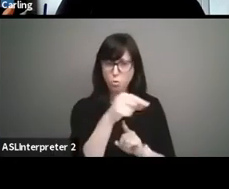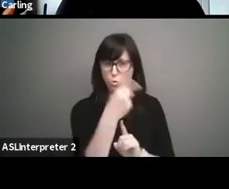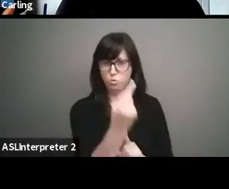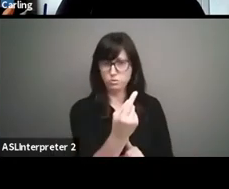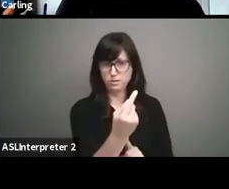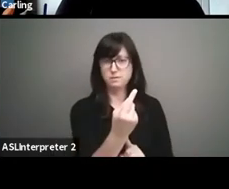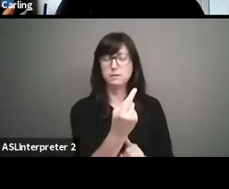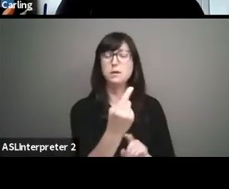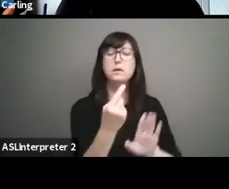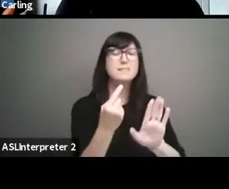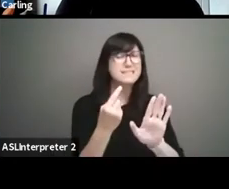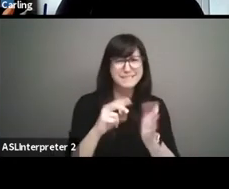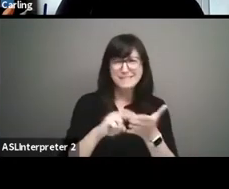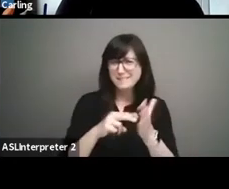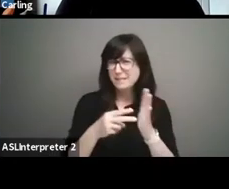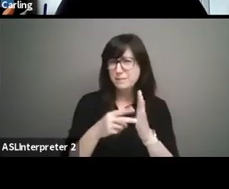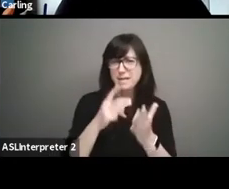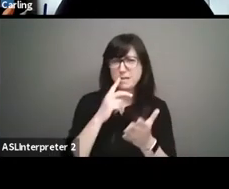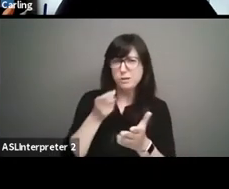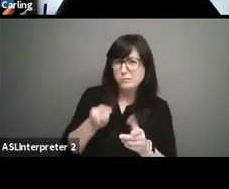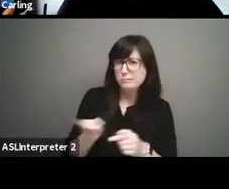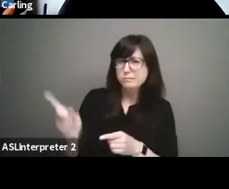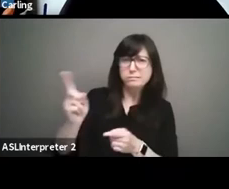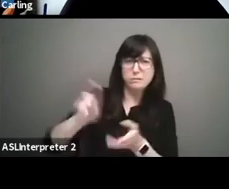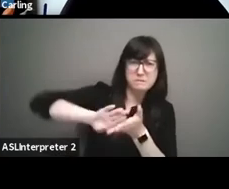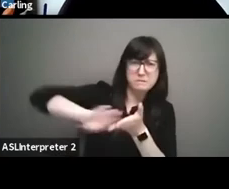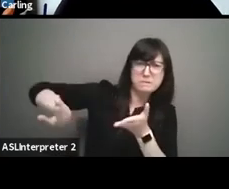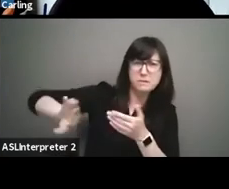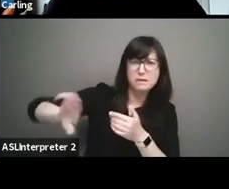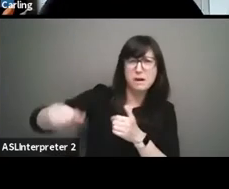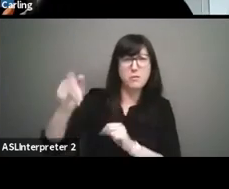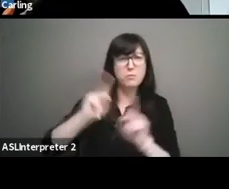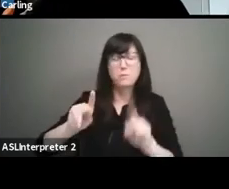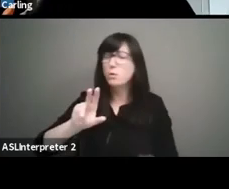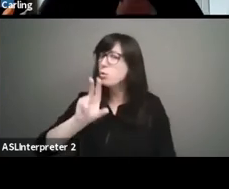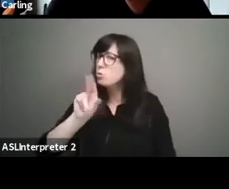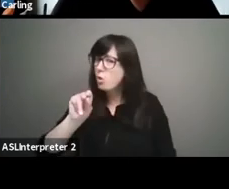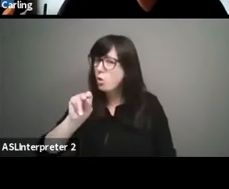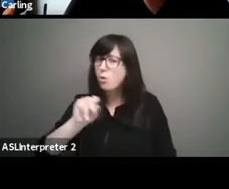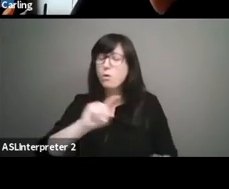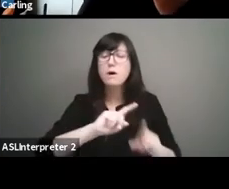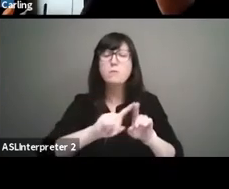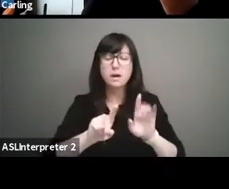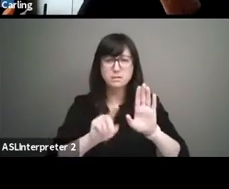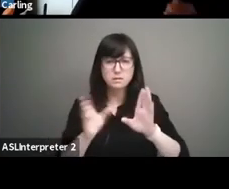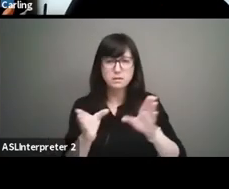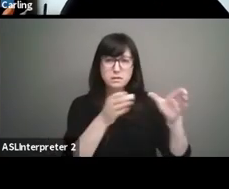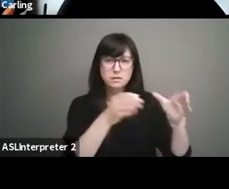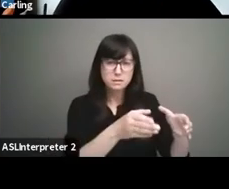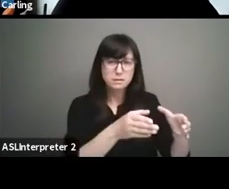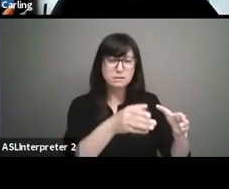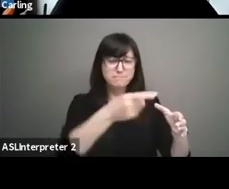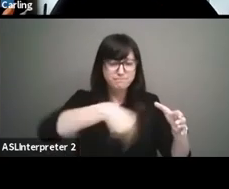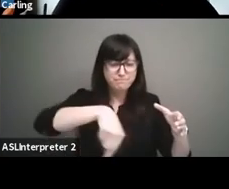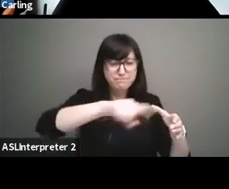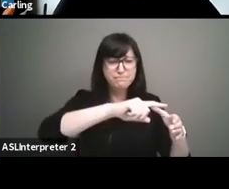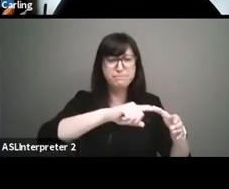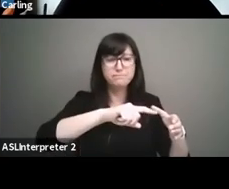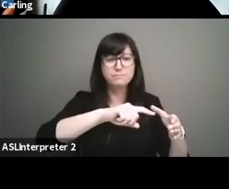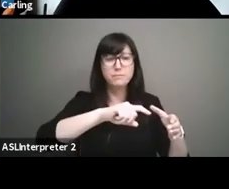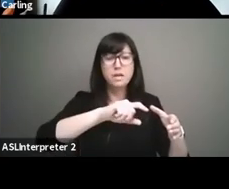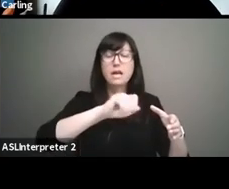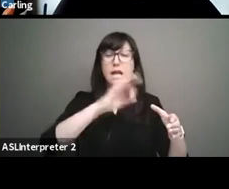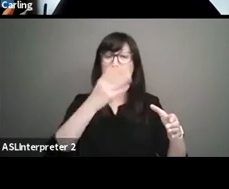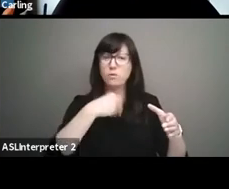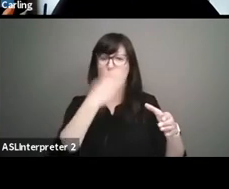isn't because we want to offend anyone or anything like that, but the reality is that when a white